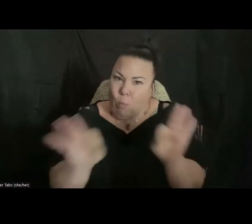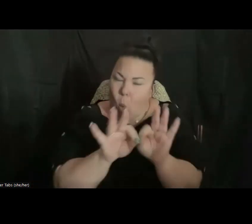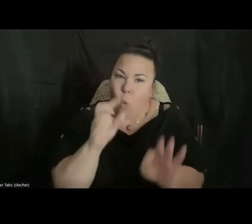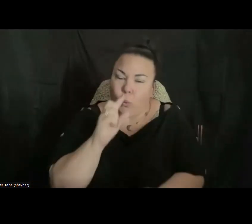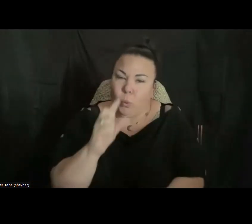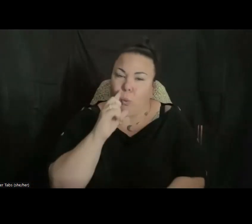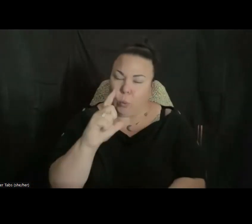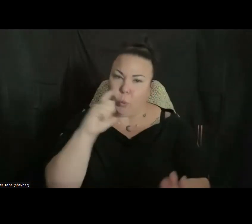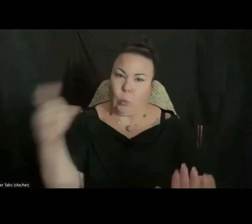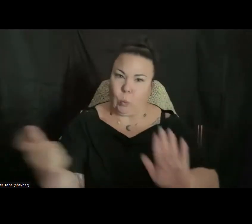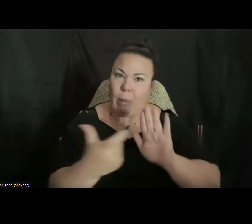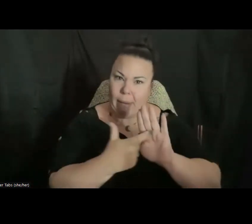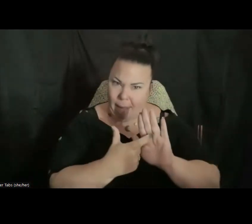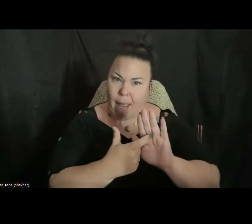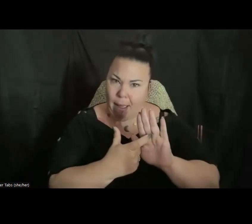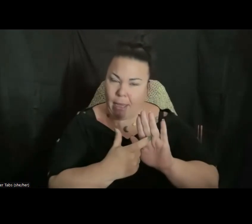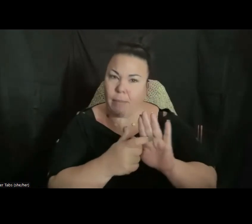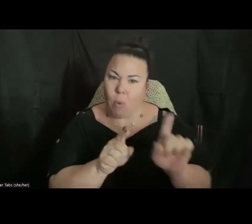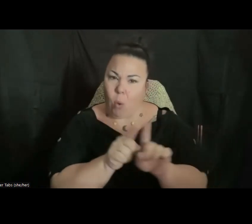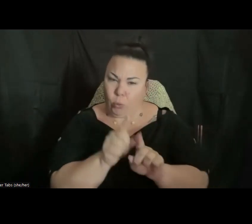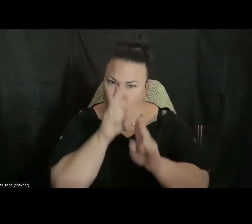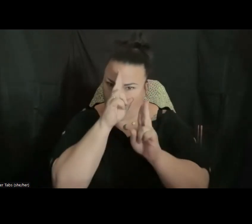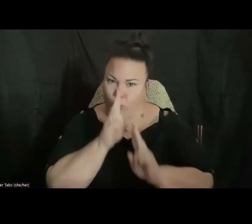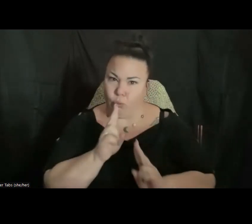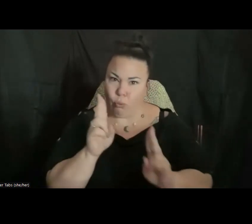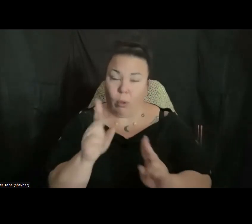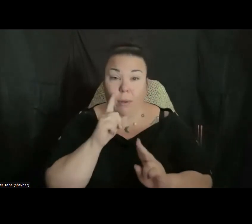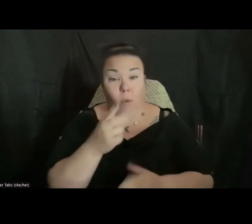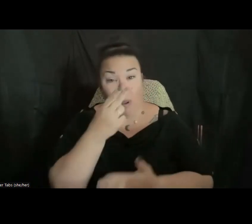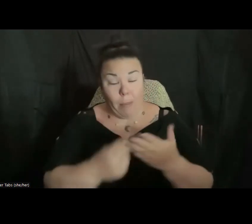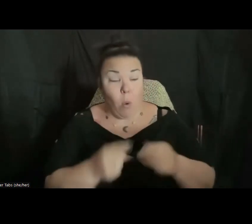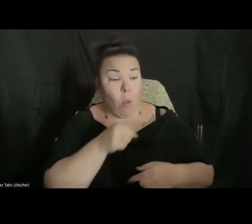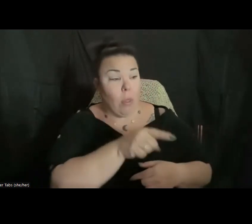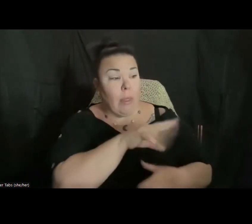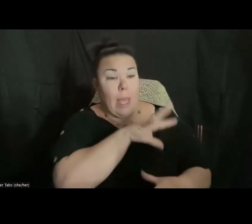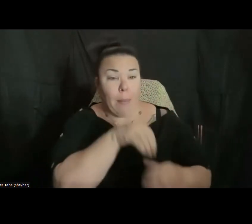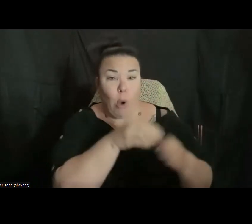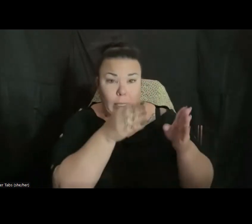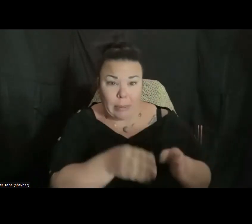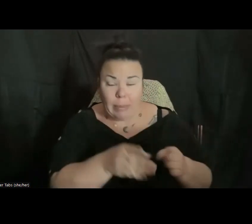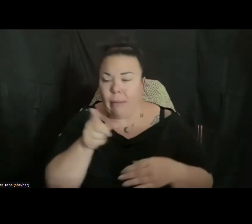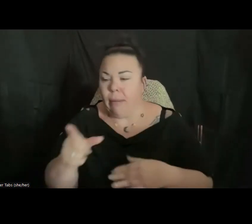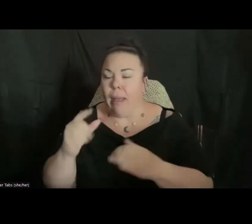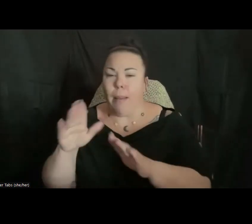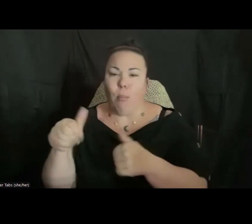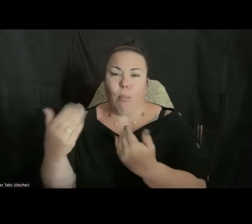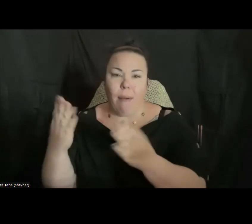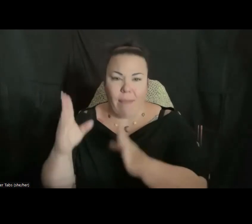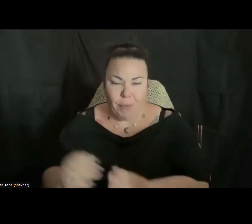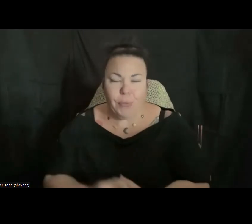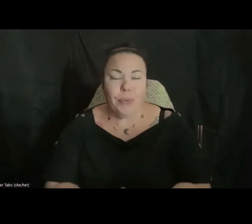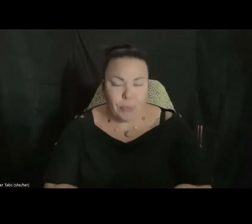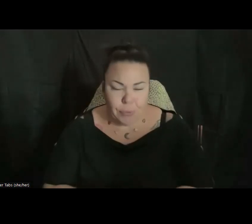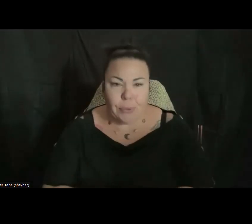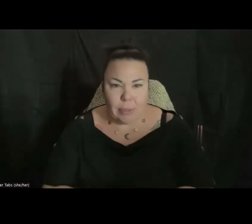honor that for the participant and also for the provider, that those relationships are really important